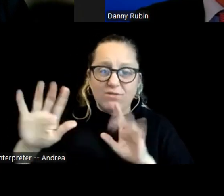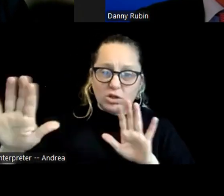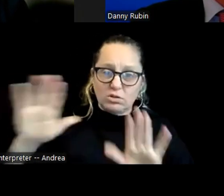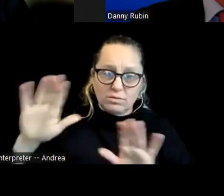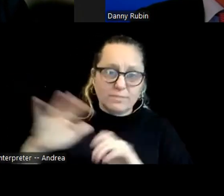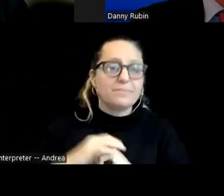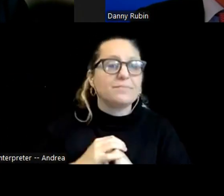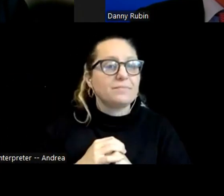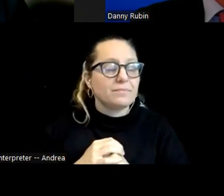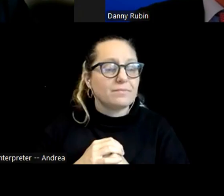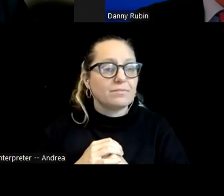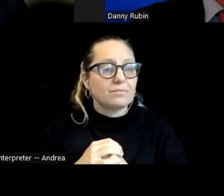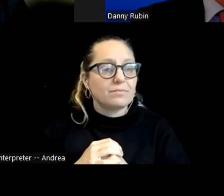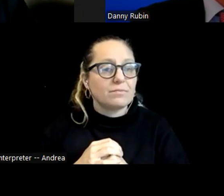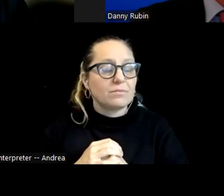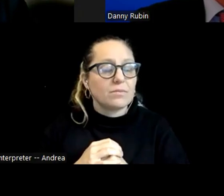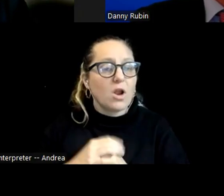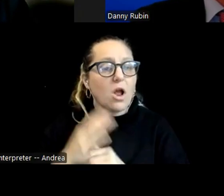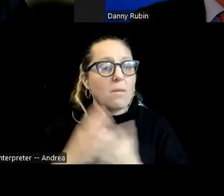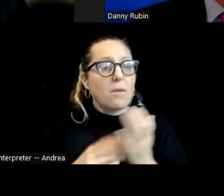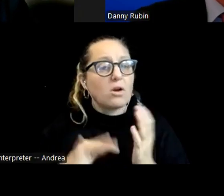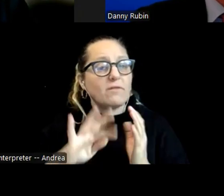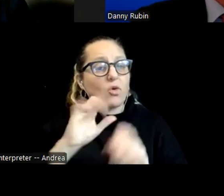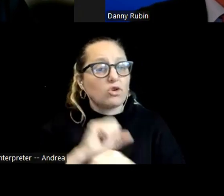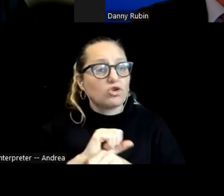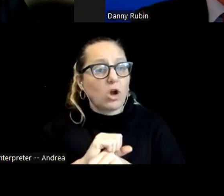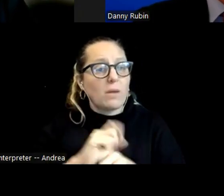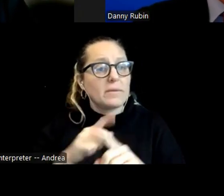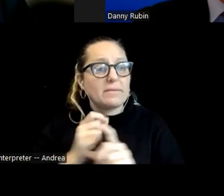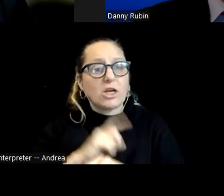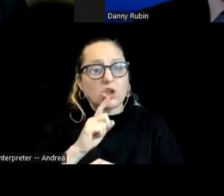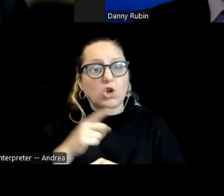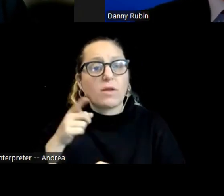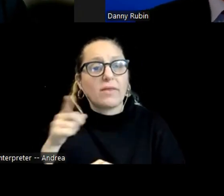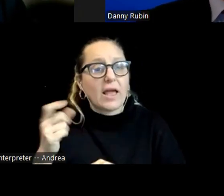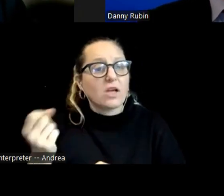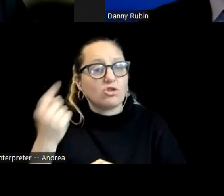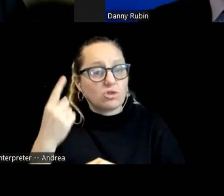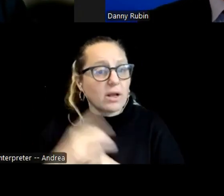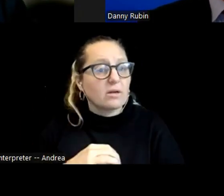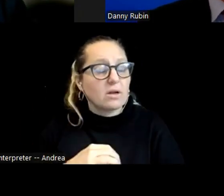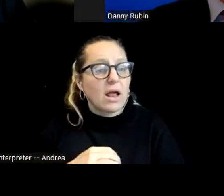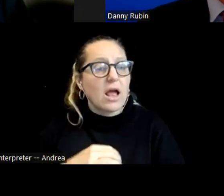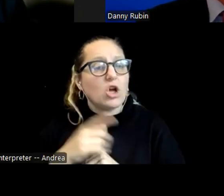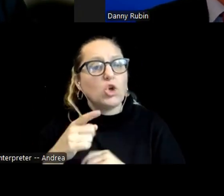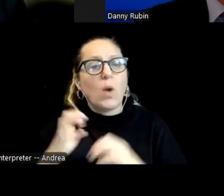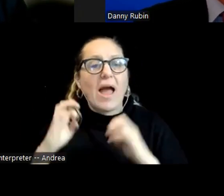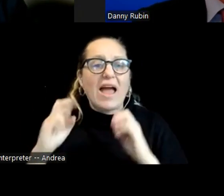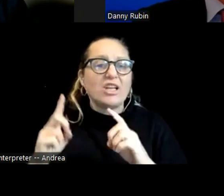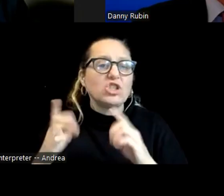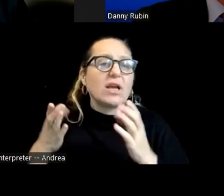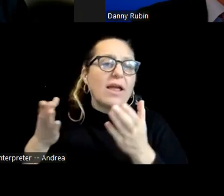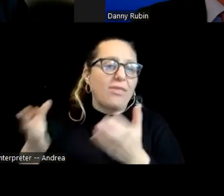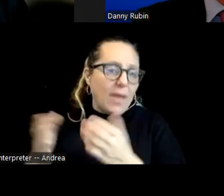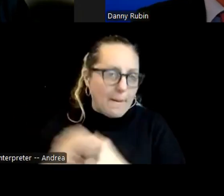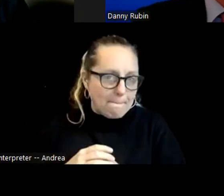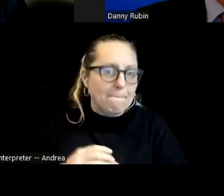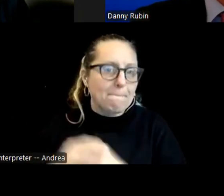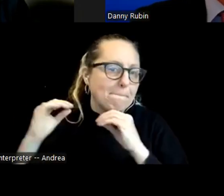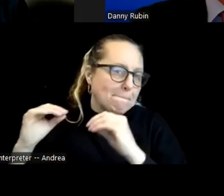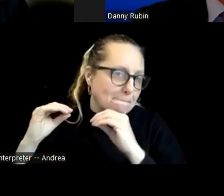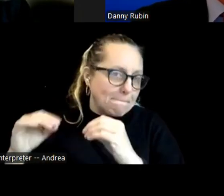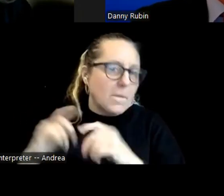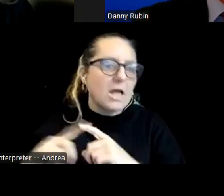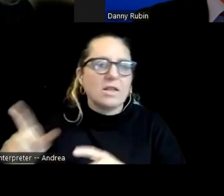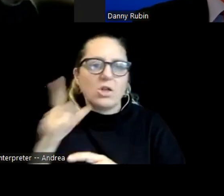your uh, part of your job is making sure they understand. And so you are educating them. They don't understand all